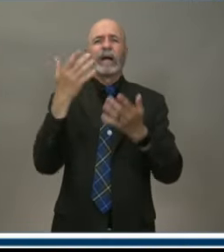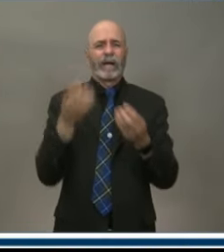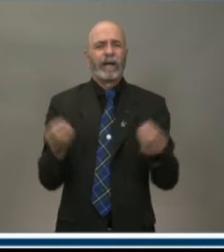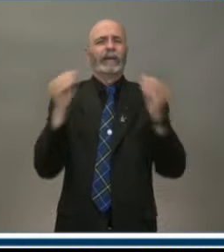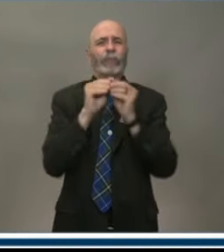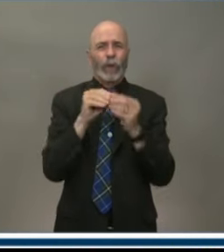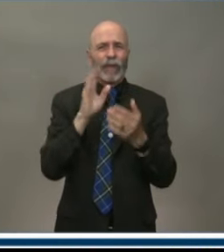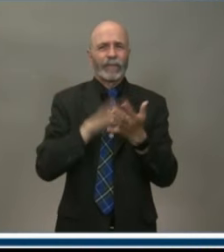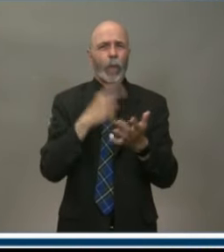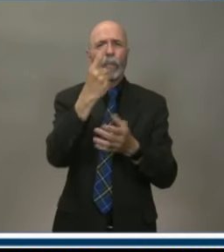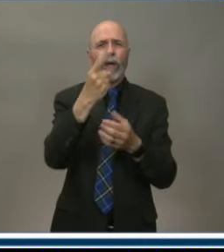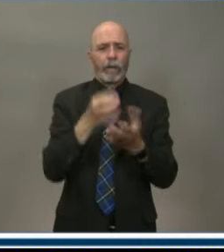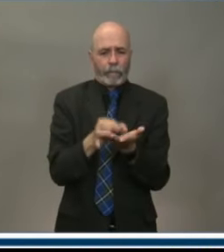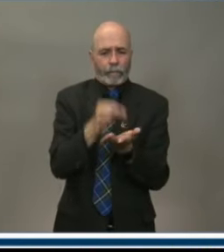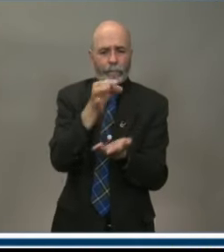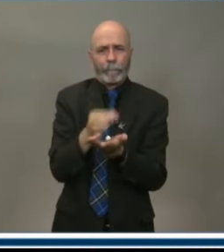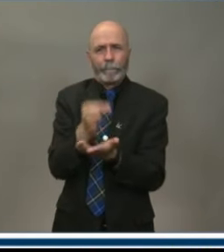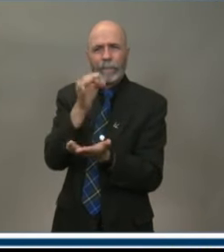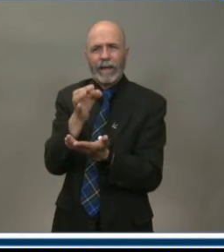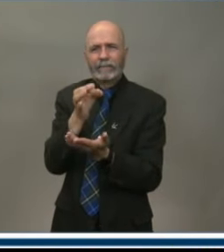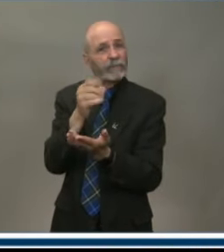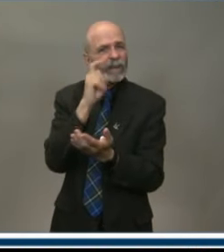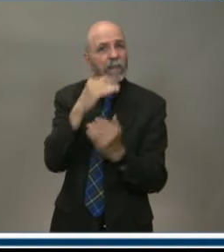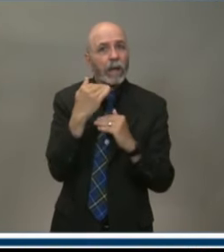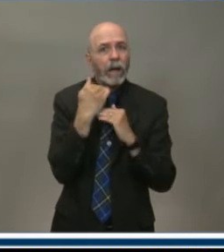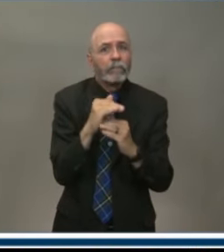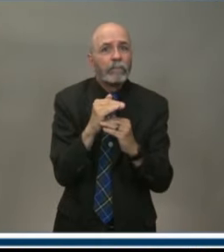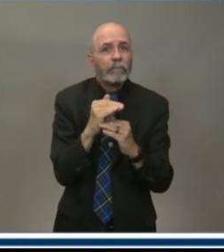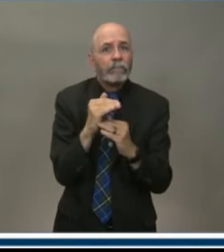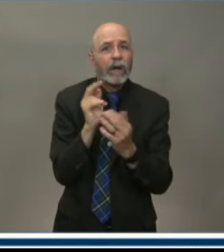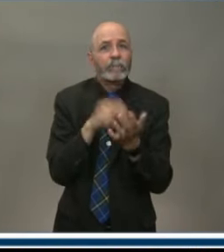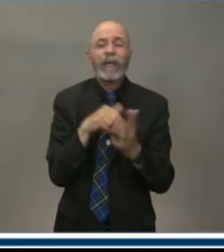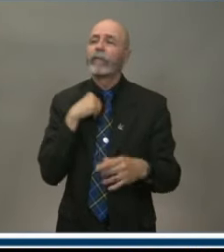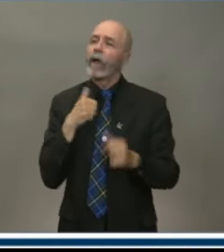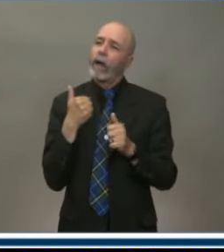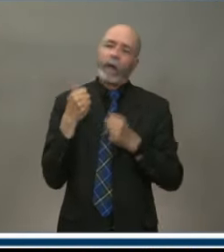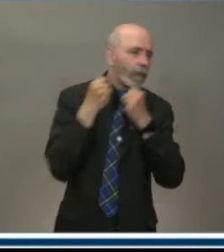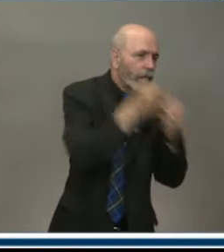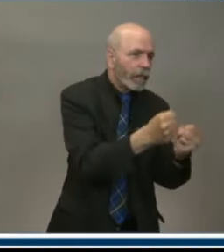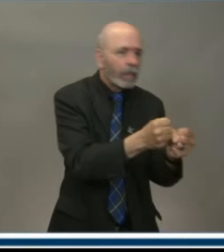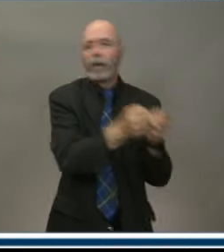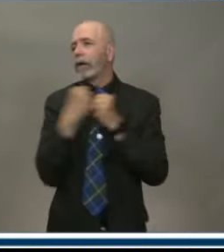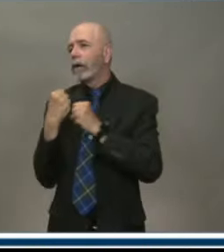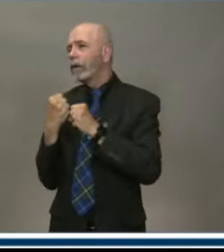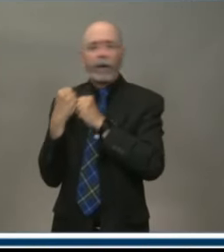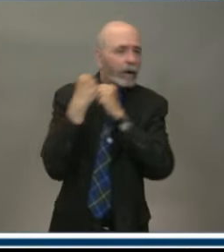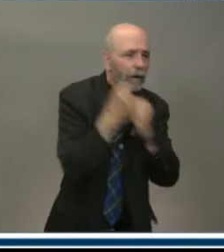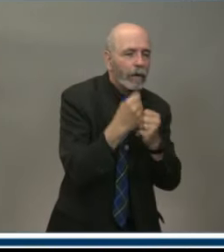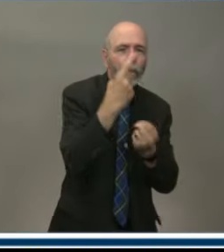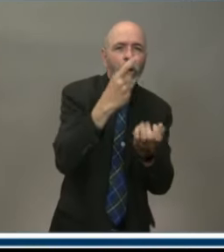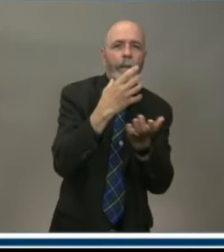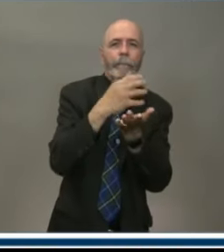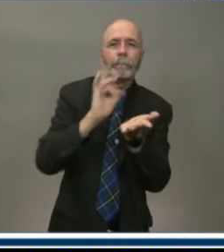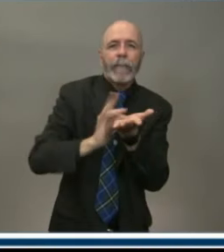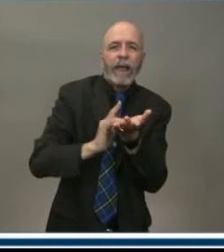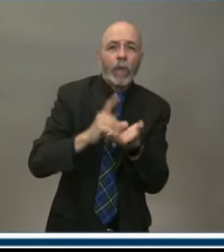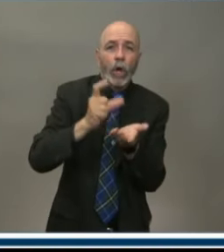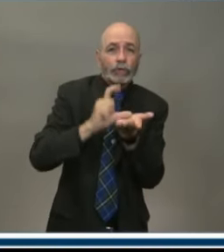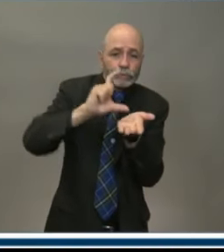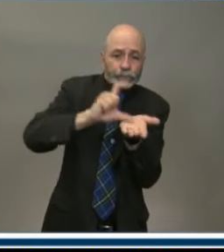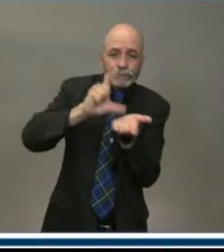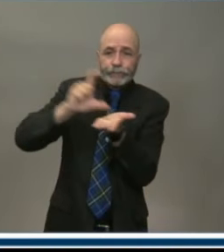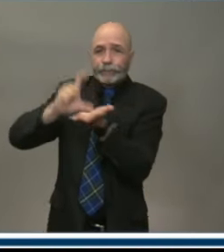trips to the drugstore when we're supposed to be limiting them. At this point, should we be thinking of lifting this